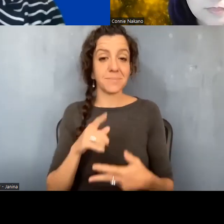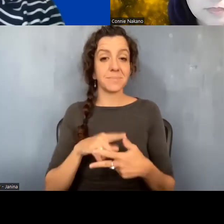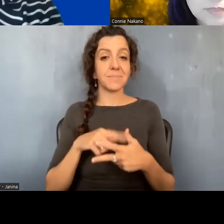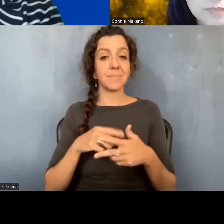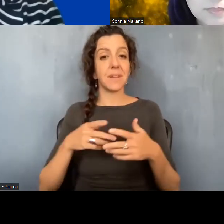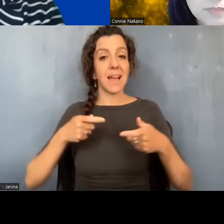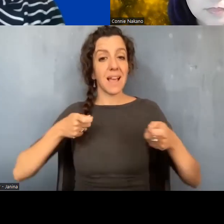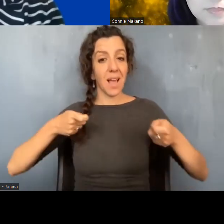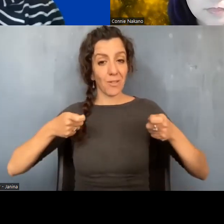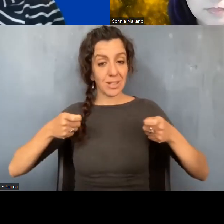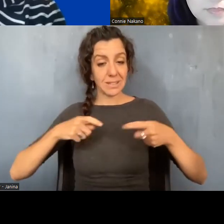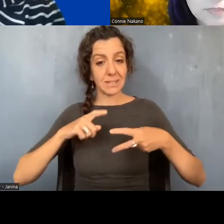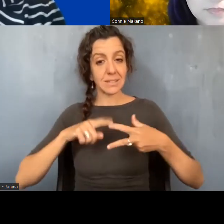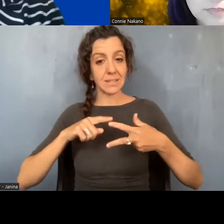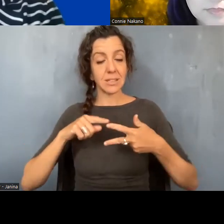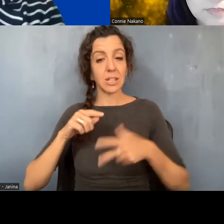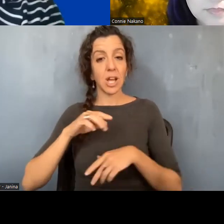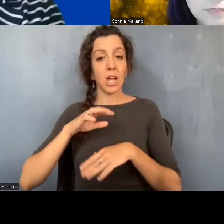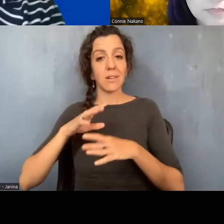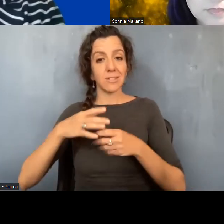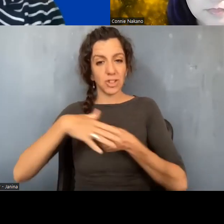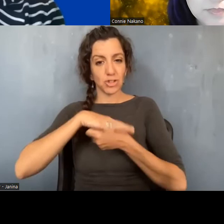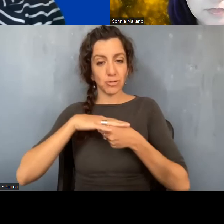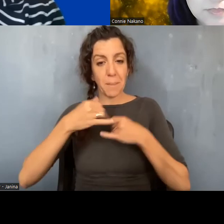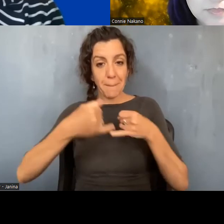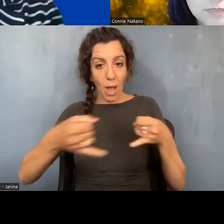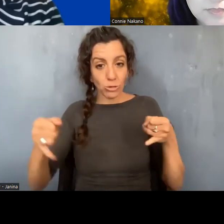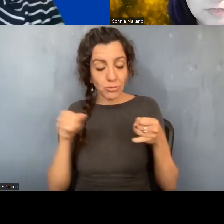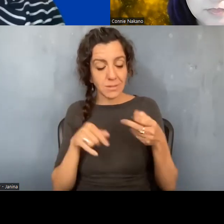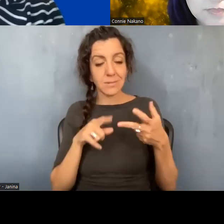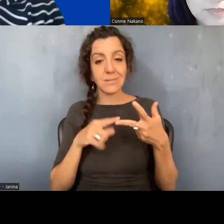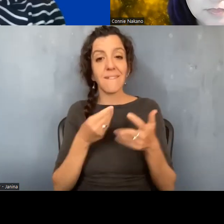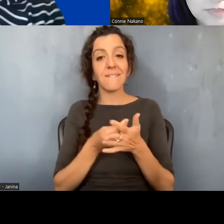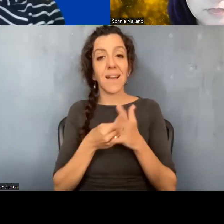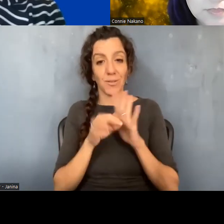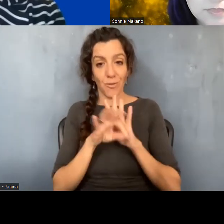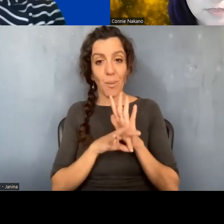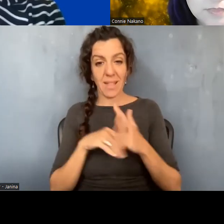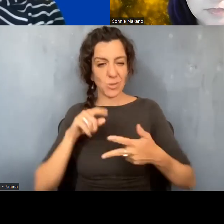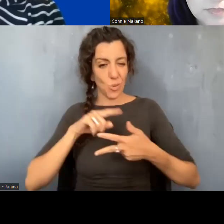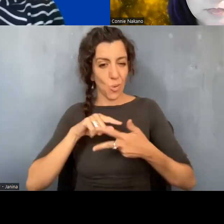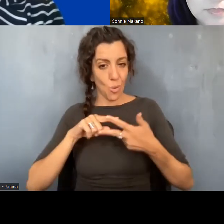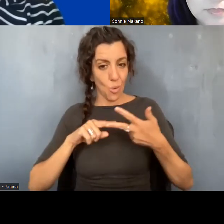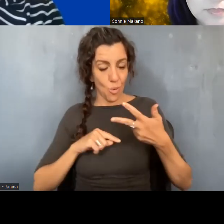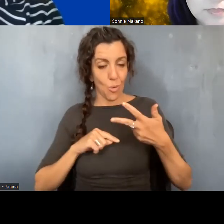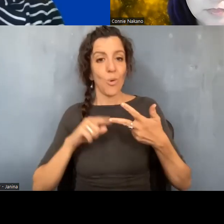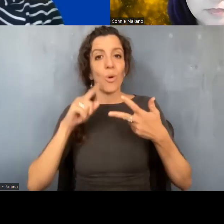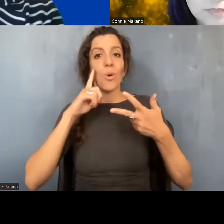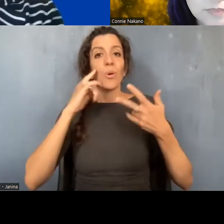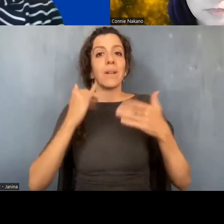governance, geographic boundaries, and funding formulas. And so those are three areas that we will